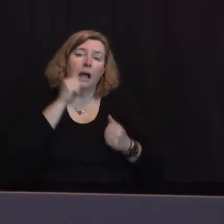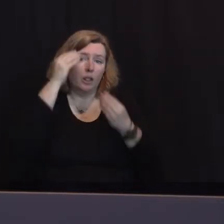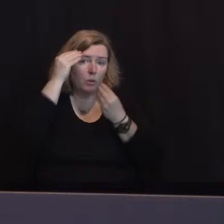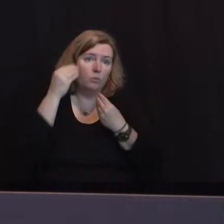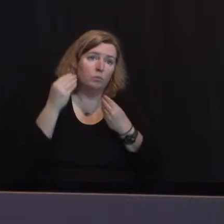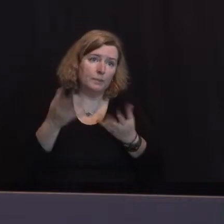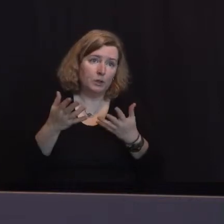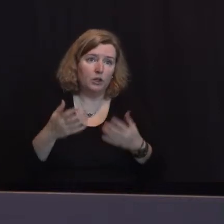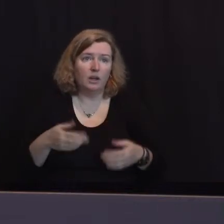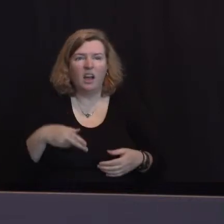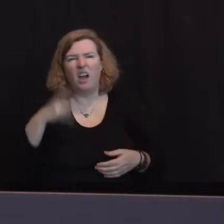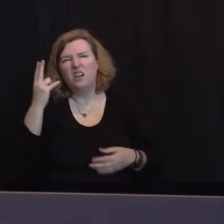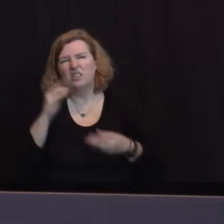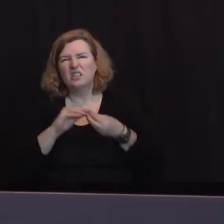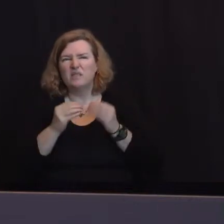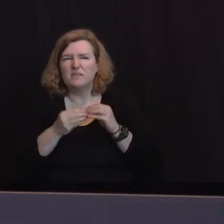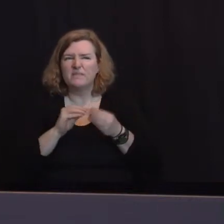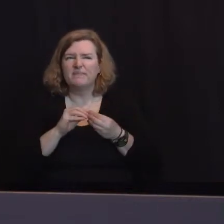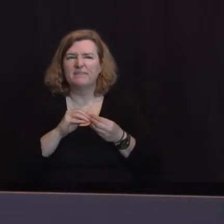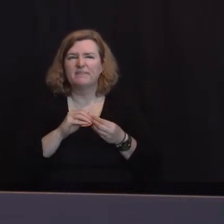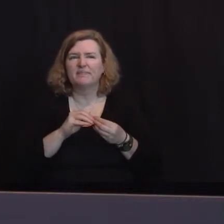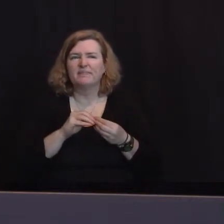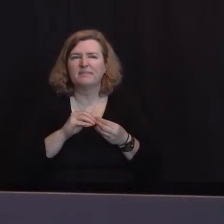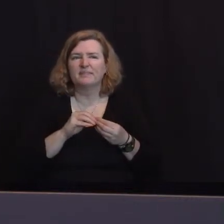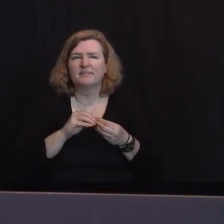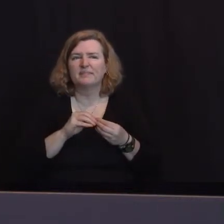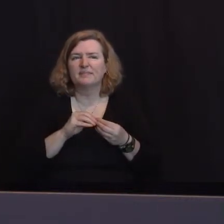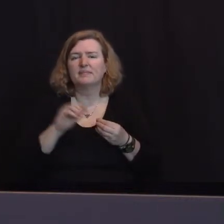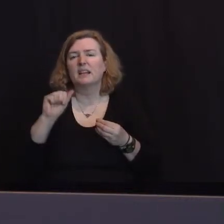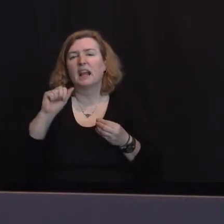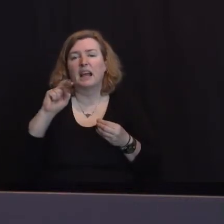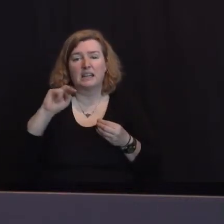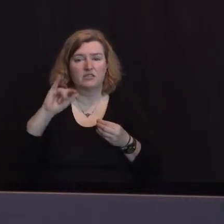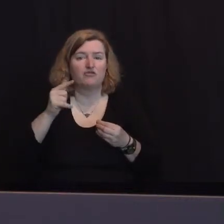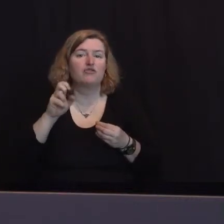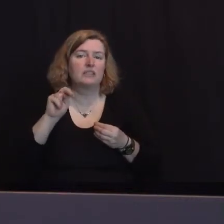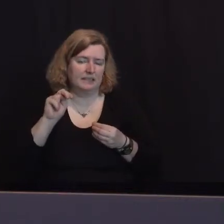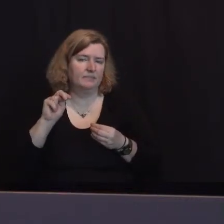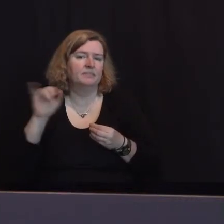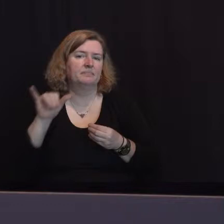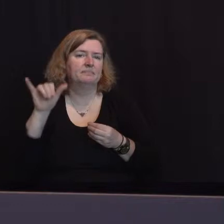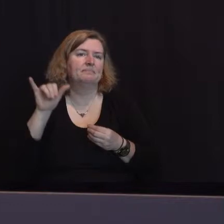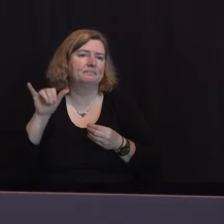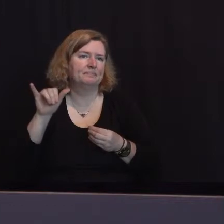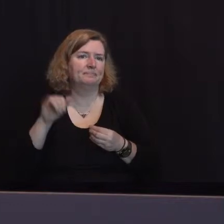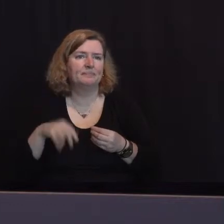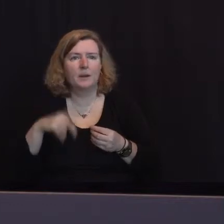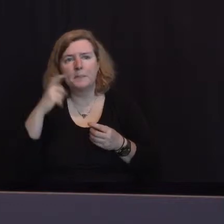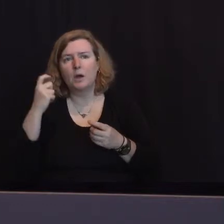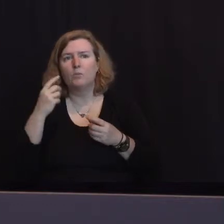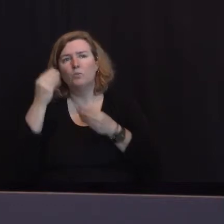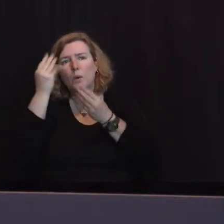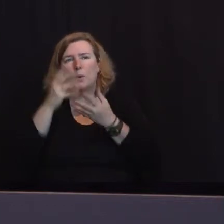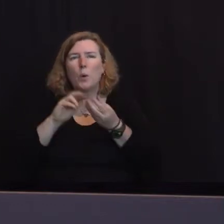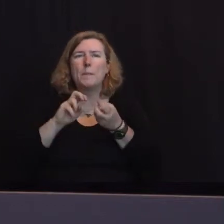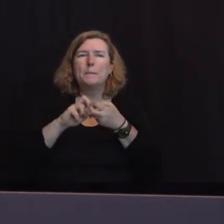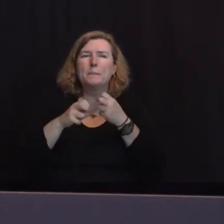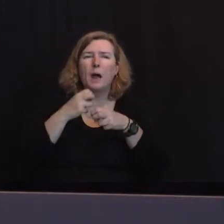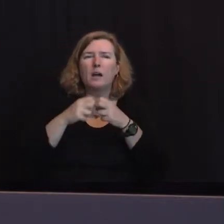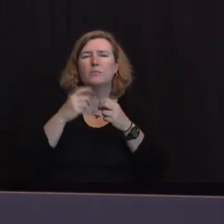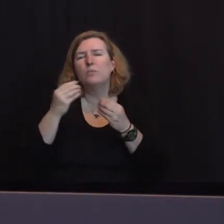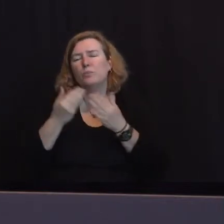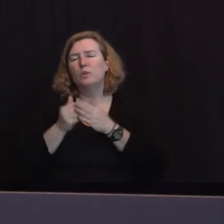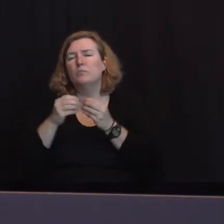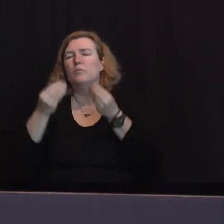positives, as the governor had mentioned earlier, due to a reporting issue with a provider. The majority of today's antigen results are